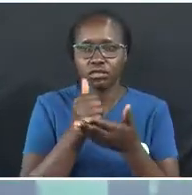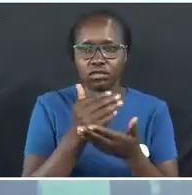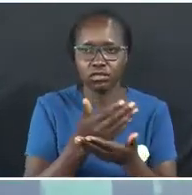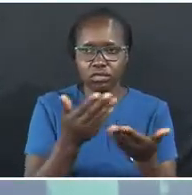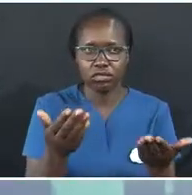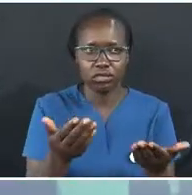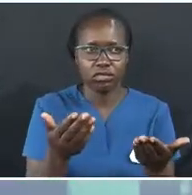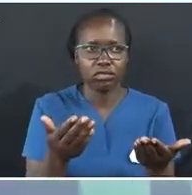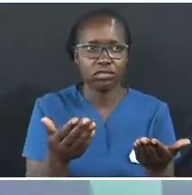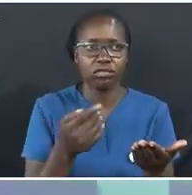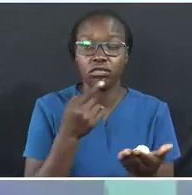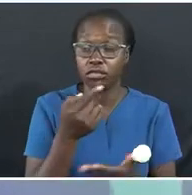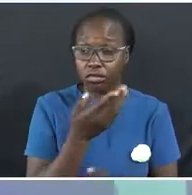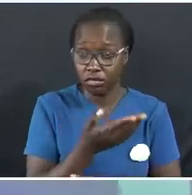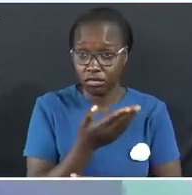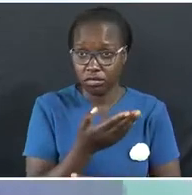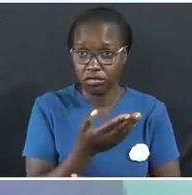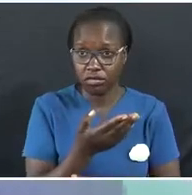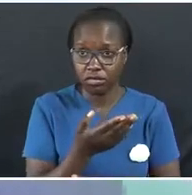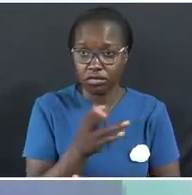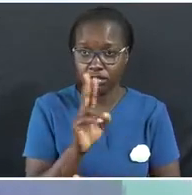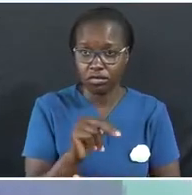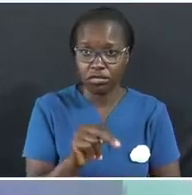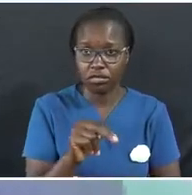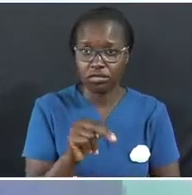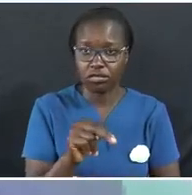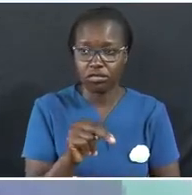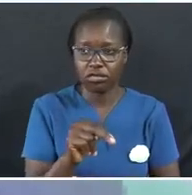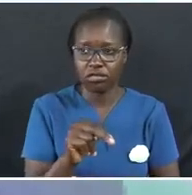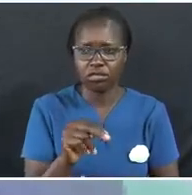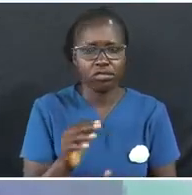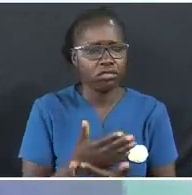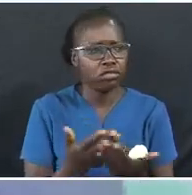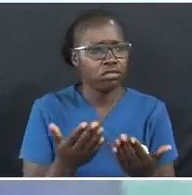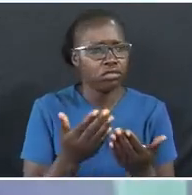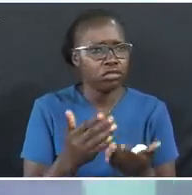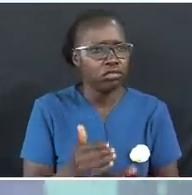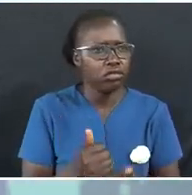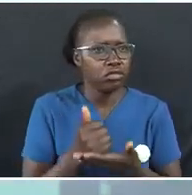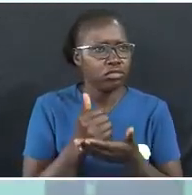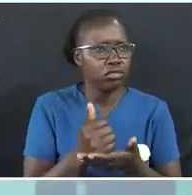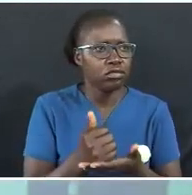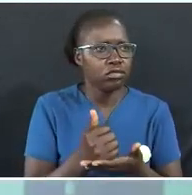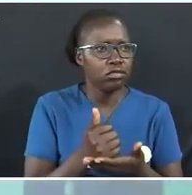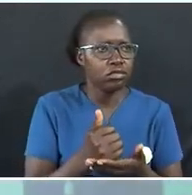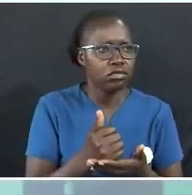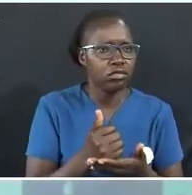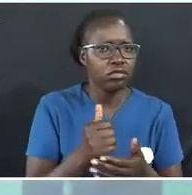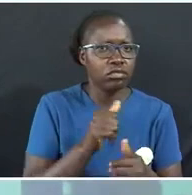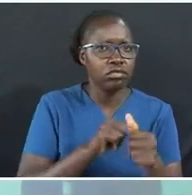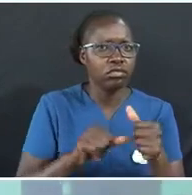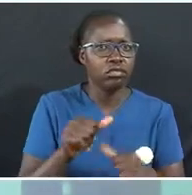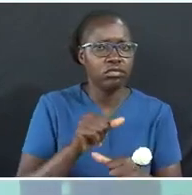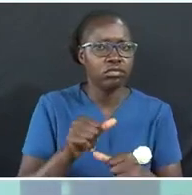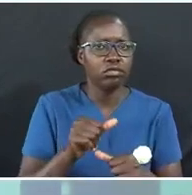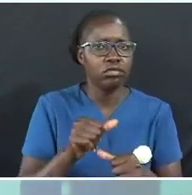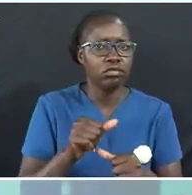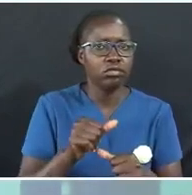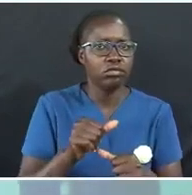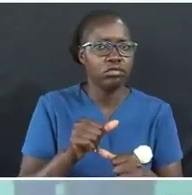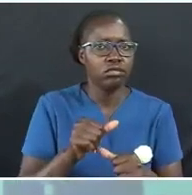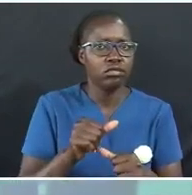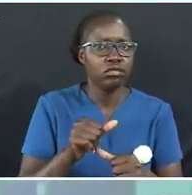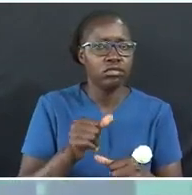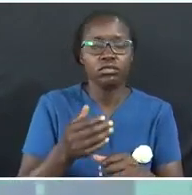Let me tell you this. There is no any other business that God has given us to do apart from proclaiming the gospel. I want to end